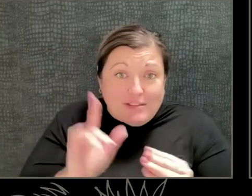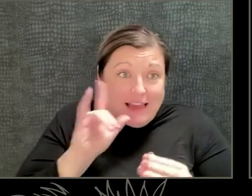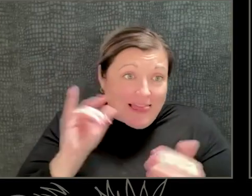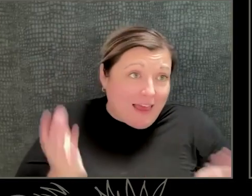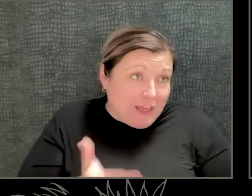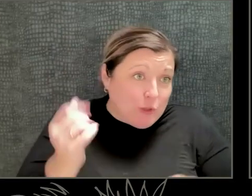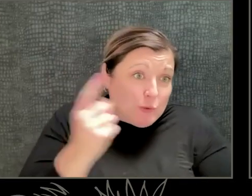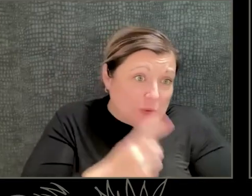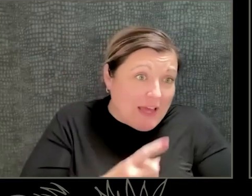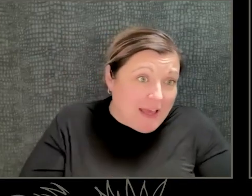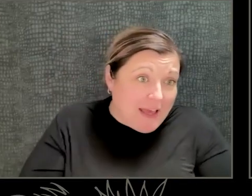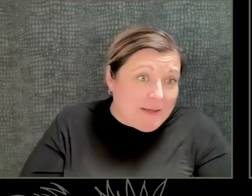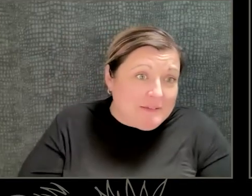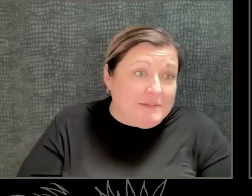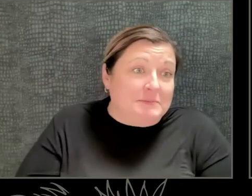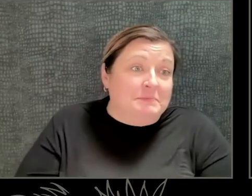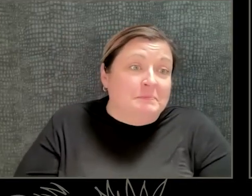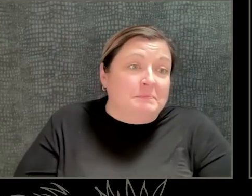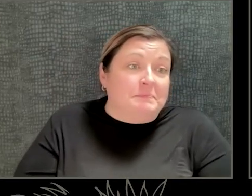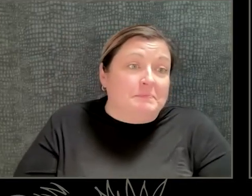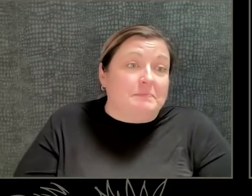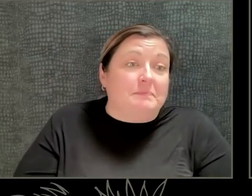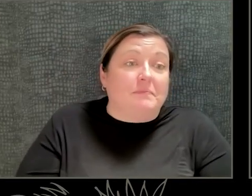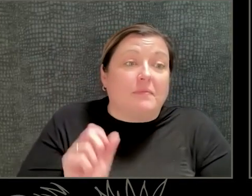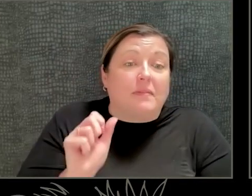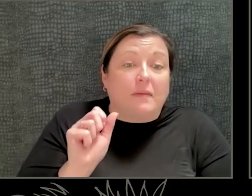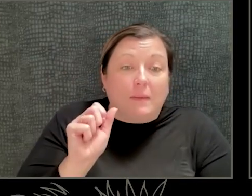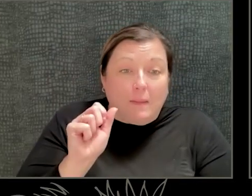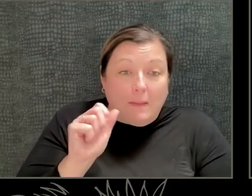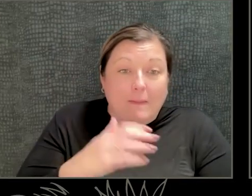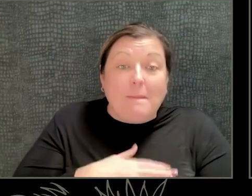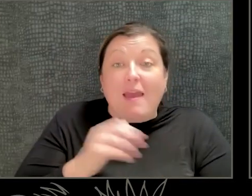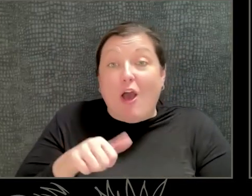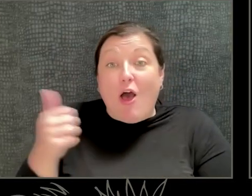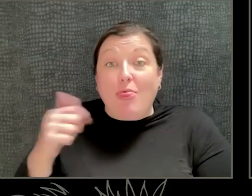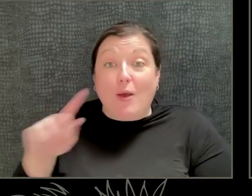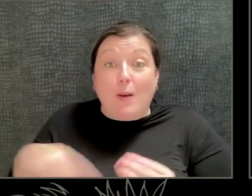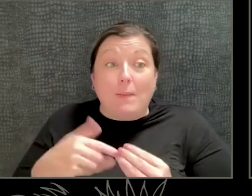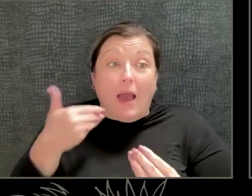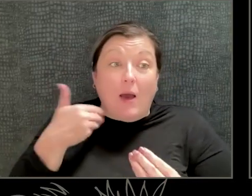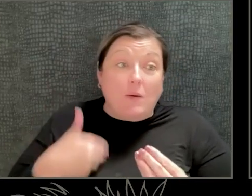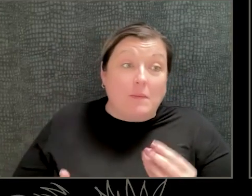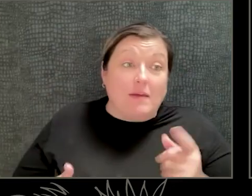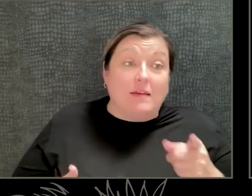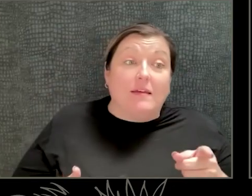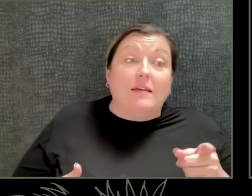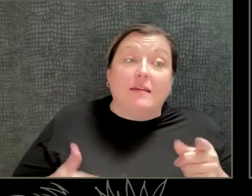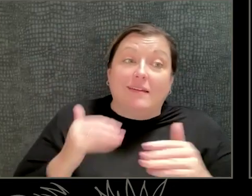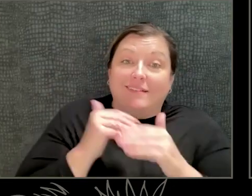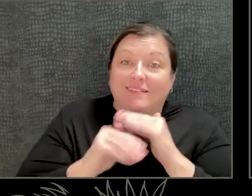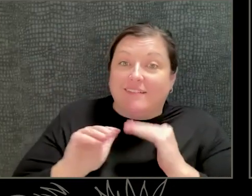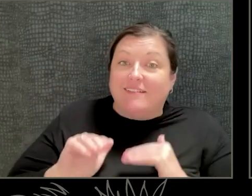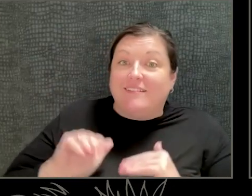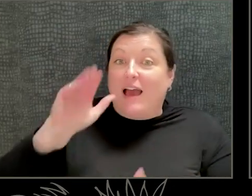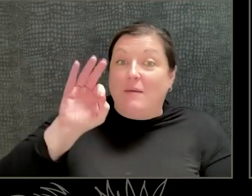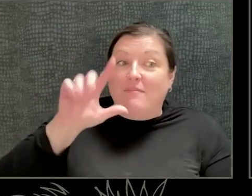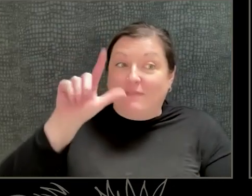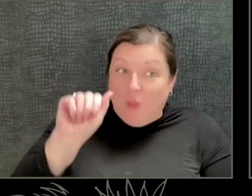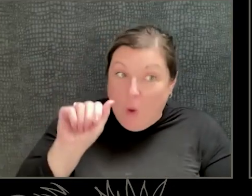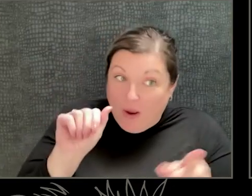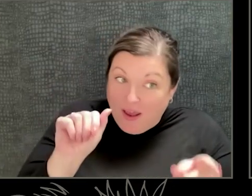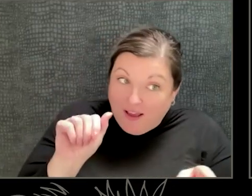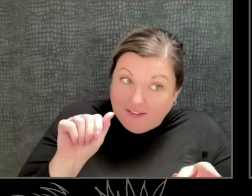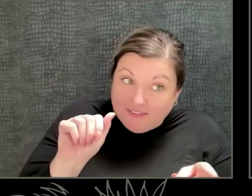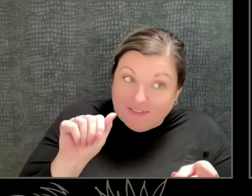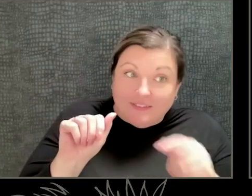today. My other About Me stuff, I kind of made them more Florida coded since we are here in Miami. So